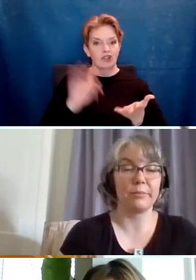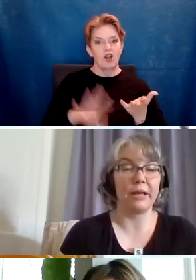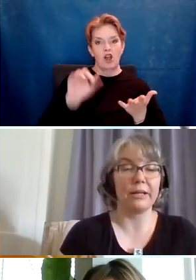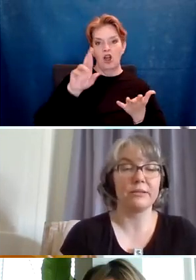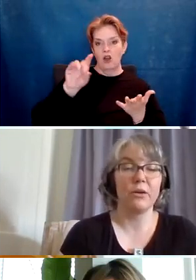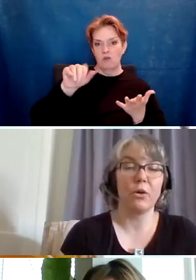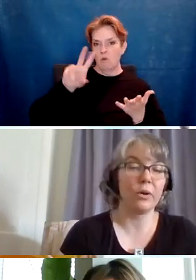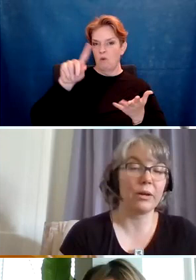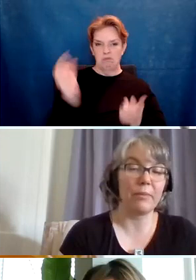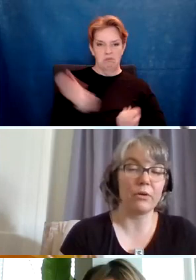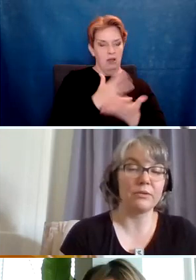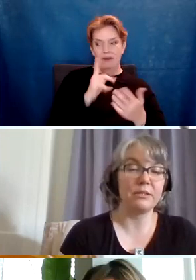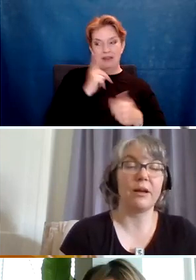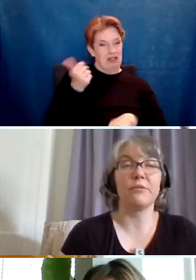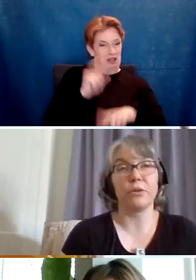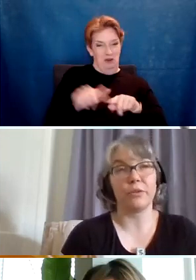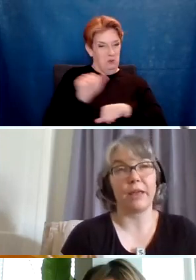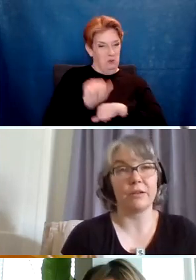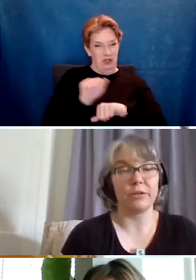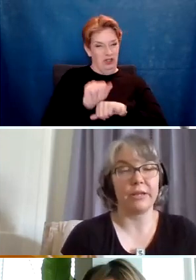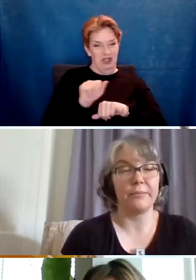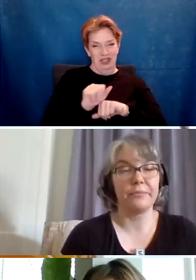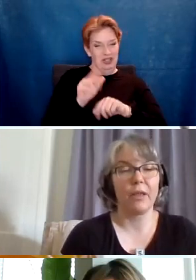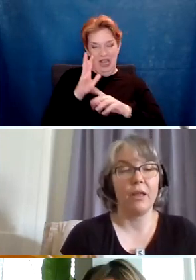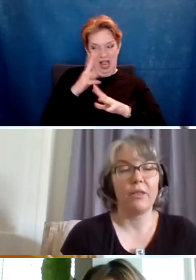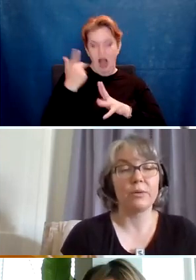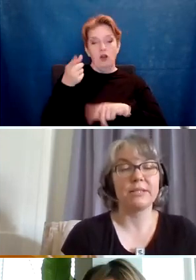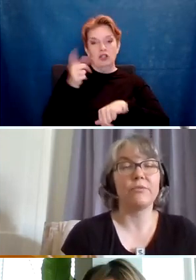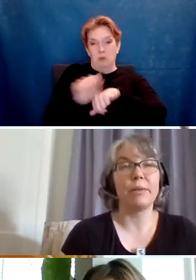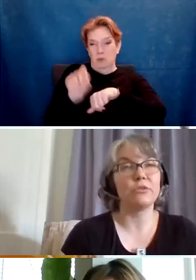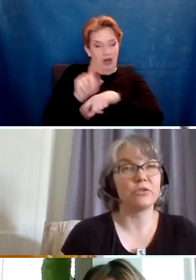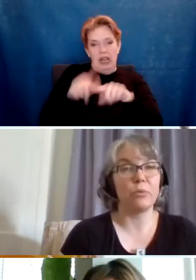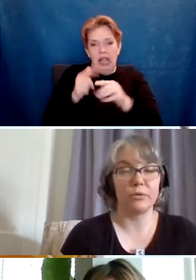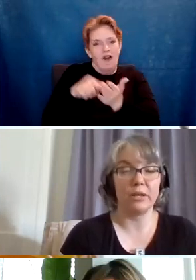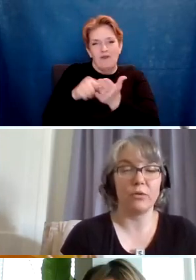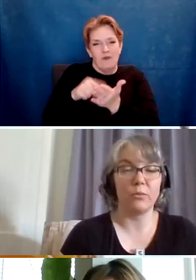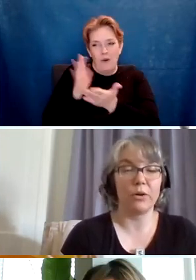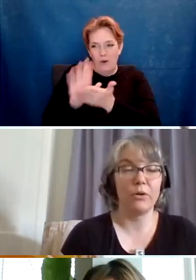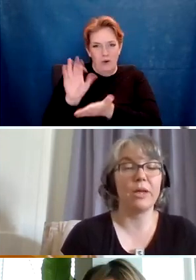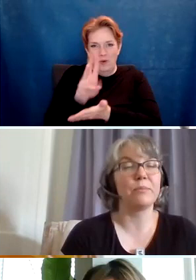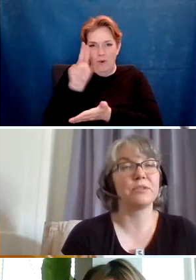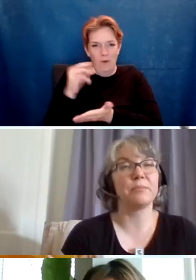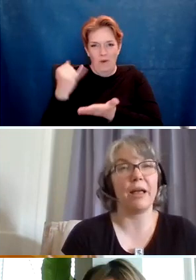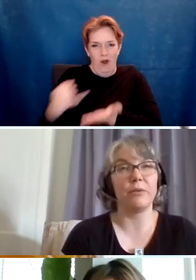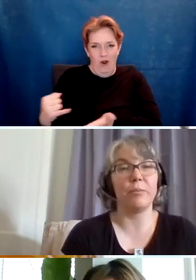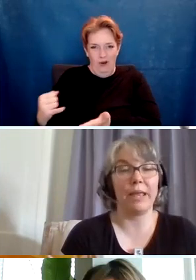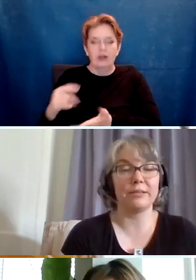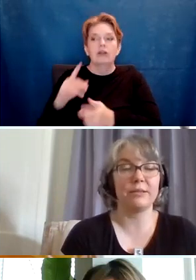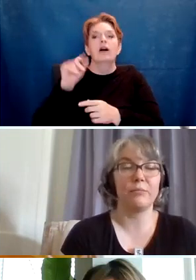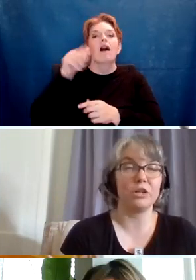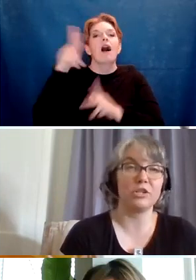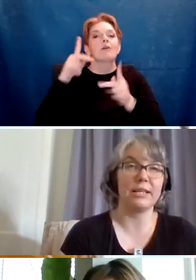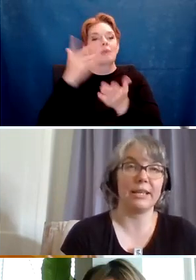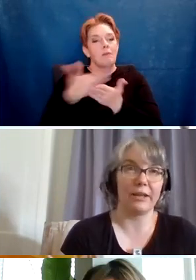art supplies. Her work at Melrose did not afford her that luxury. There were several major supporters of her work who kept her supplied with